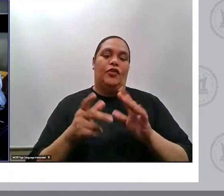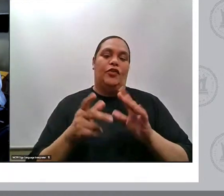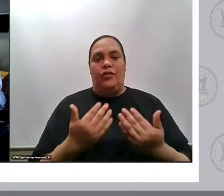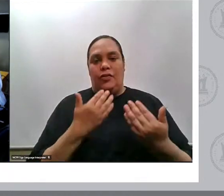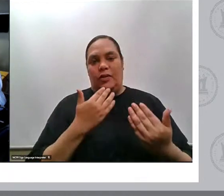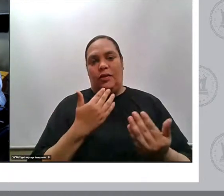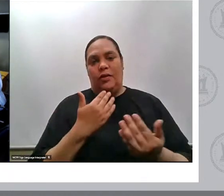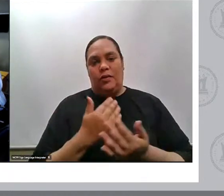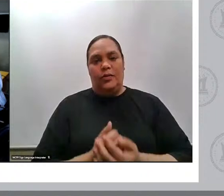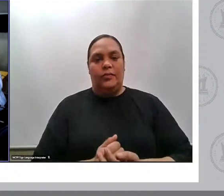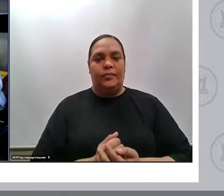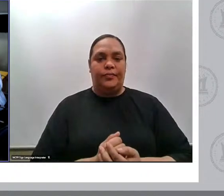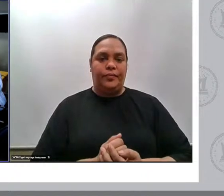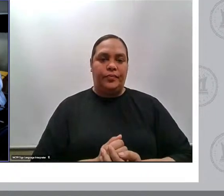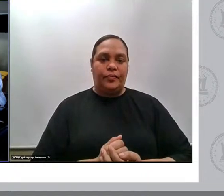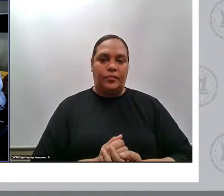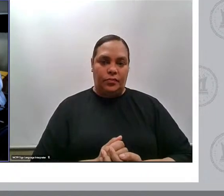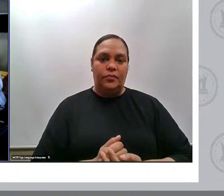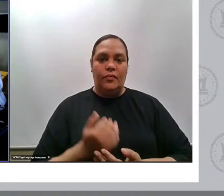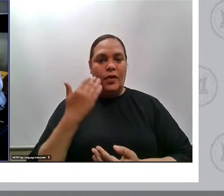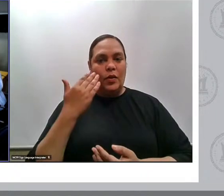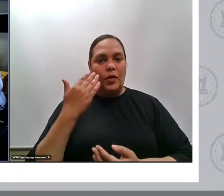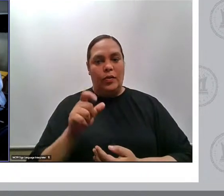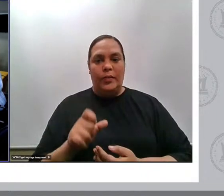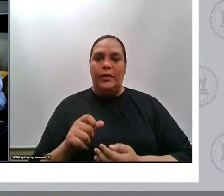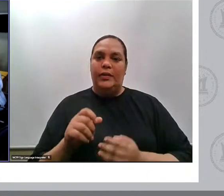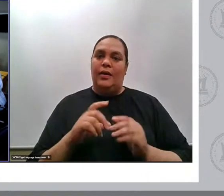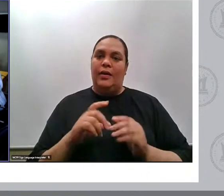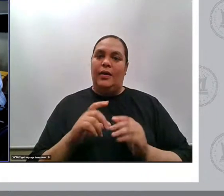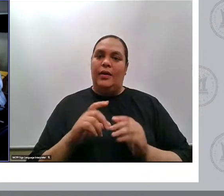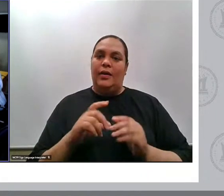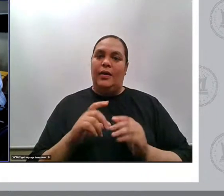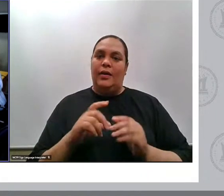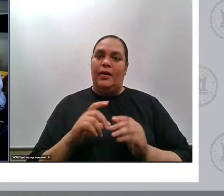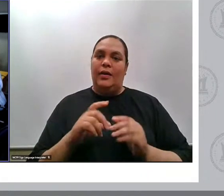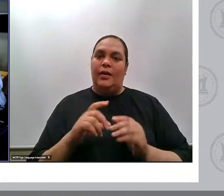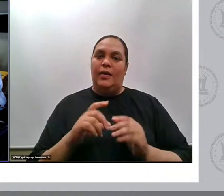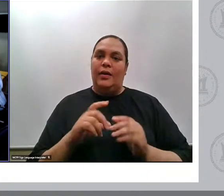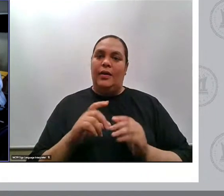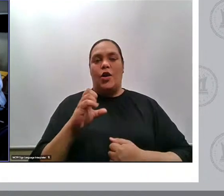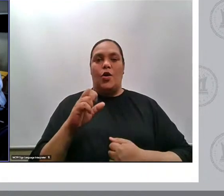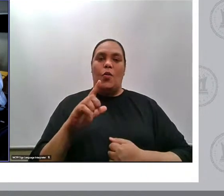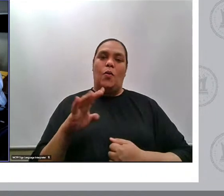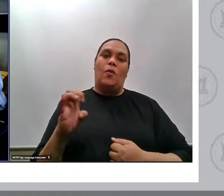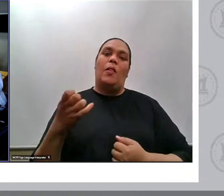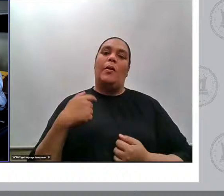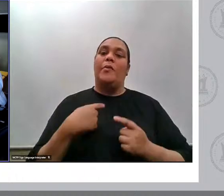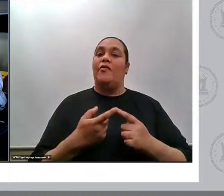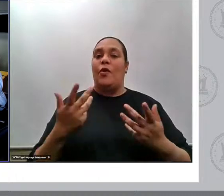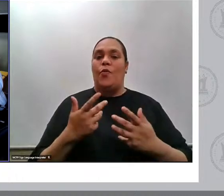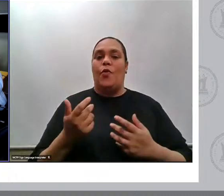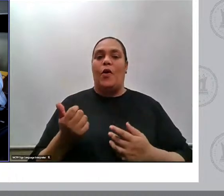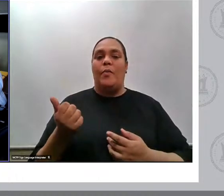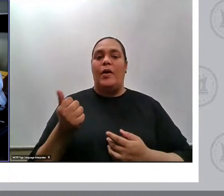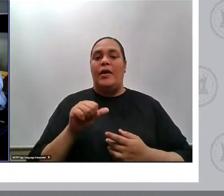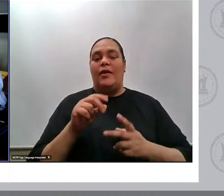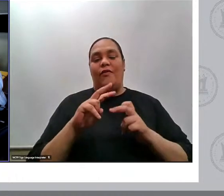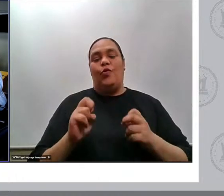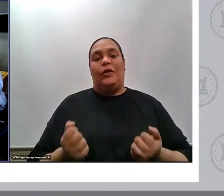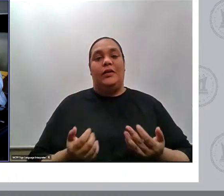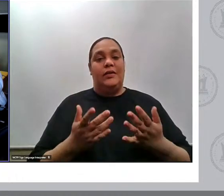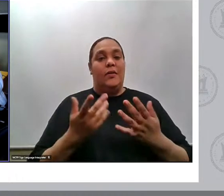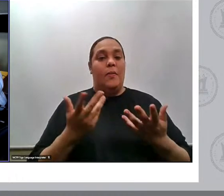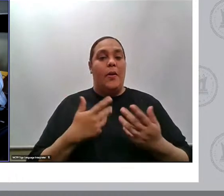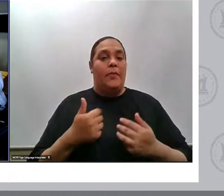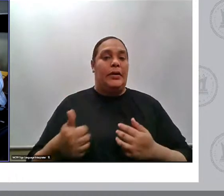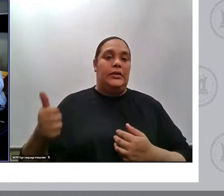Thank you. Good morning, Chairperson and committee members. My name is Nicole Hayward. I am from Nexus Forensic Services, where I'm a